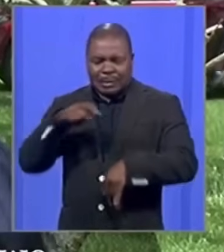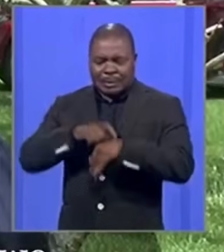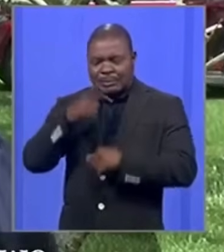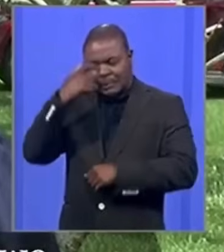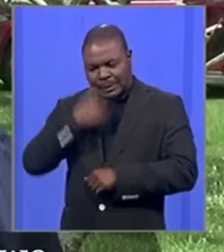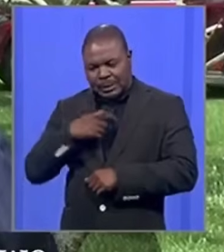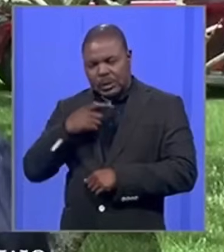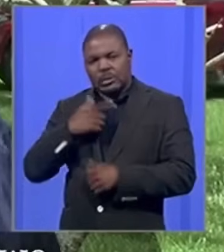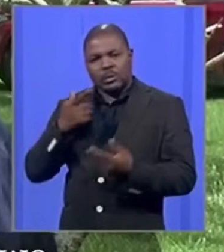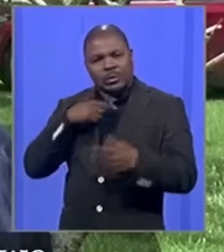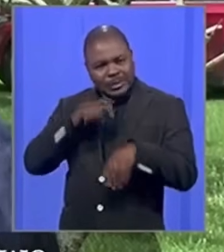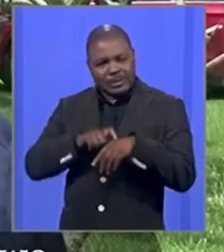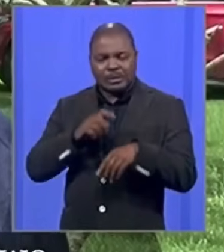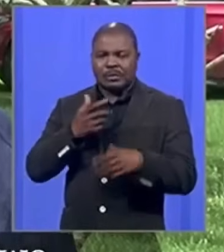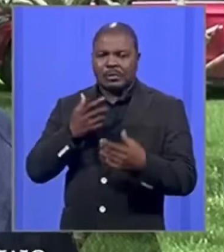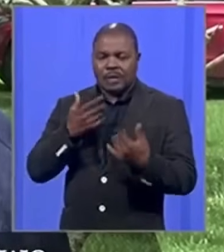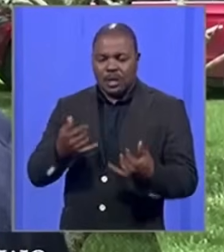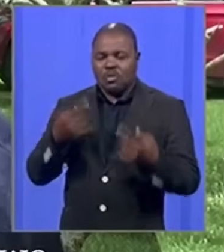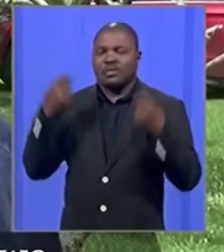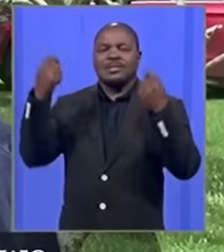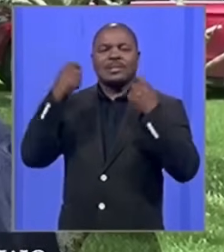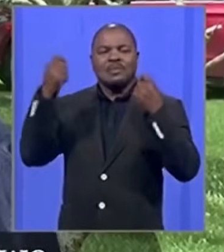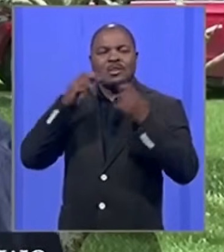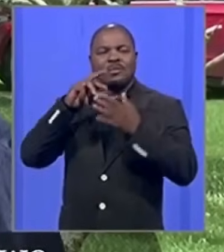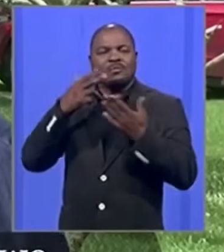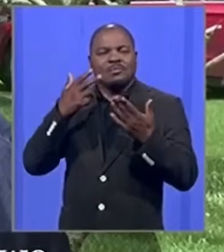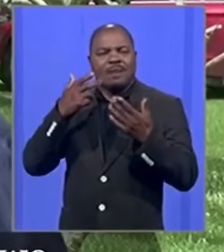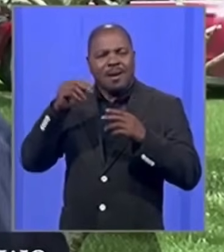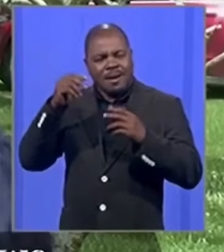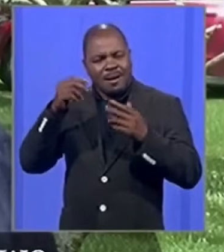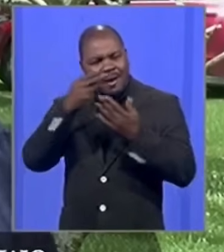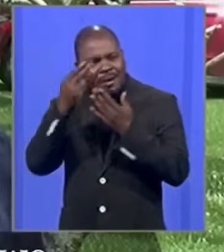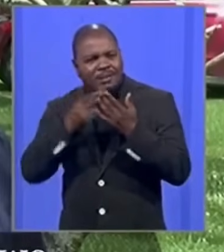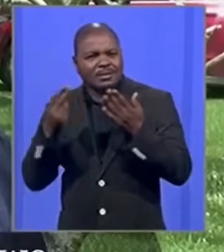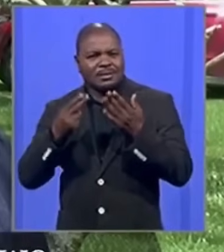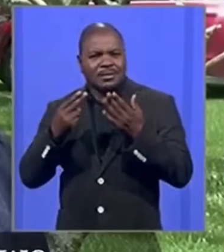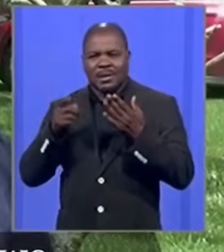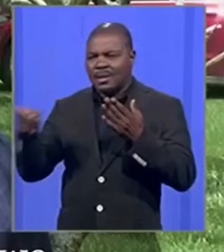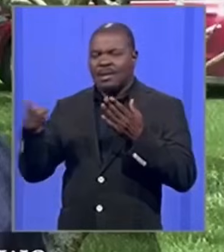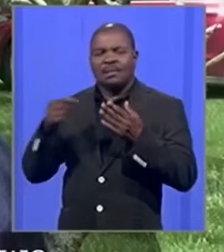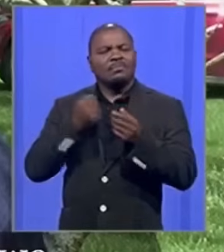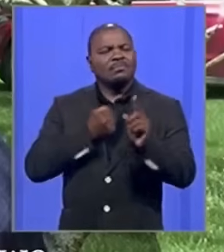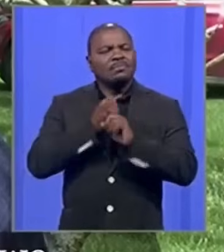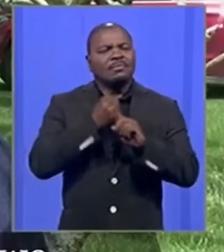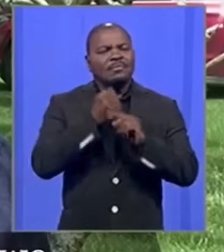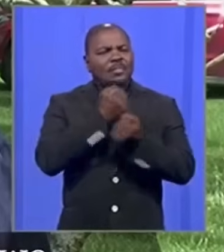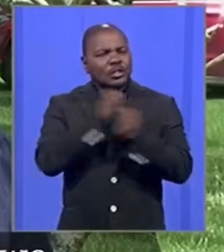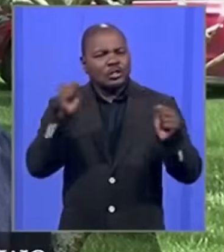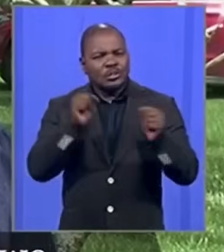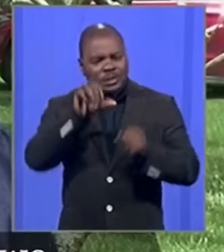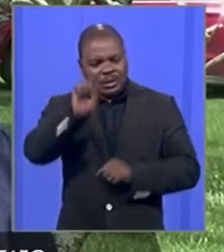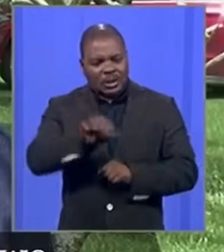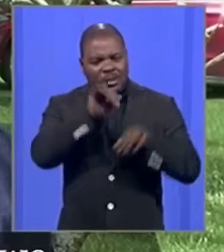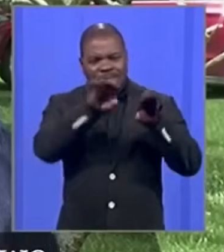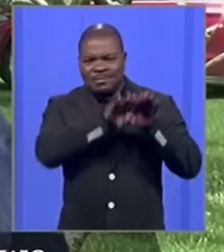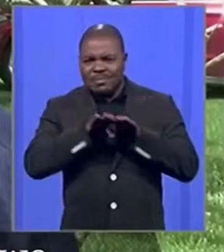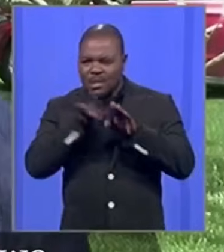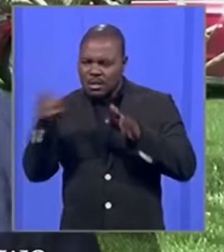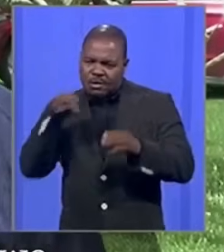the role of art in the liberation struggle, but the role of art in a democratic South Africa, because he